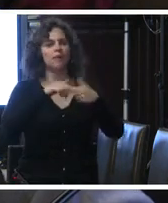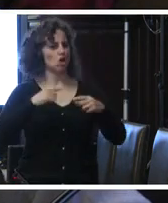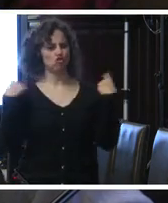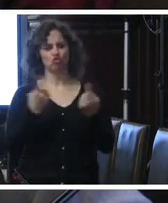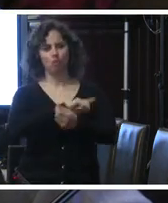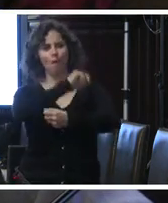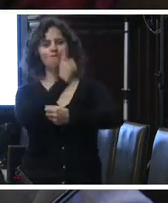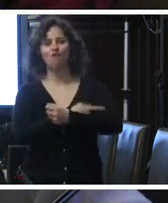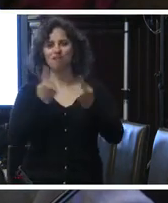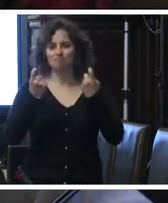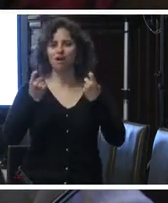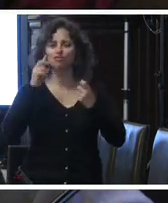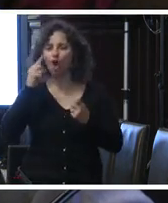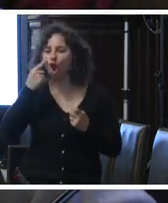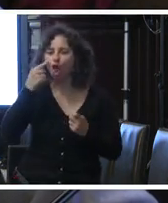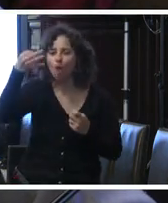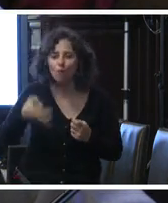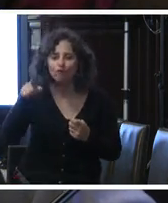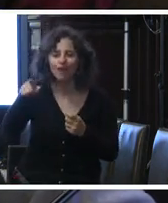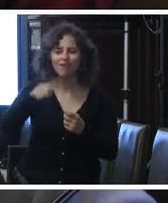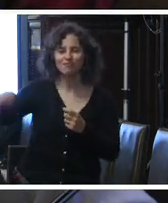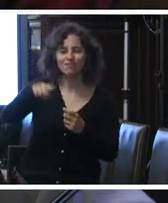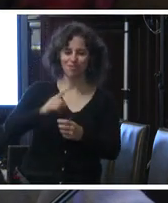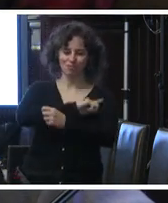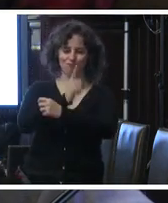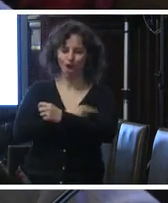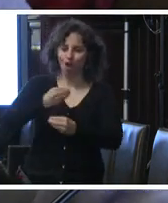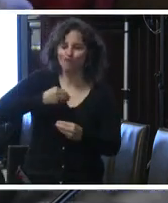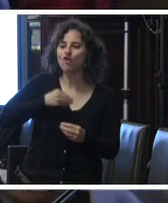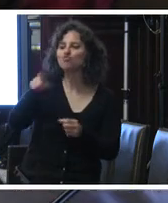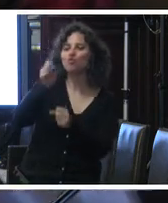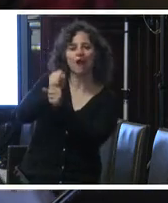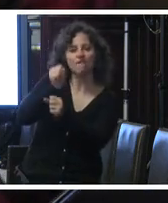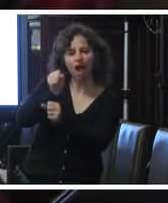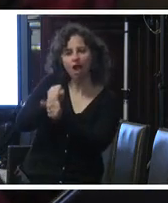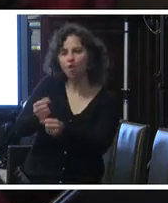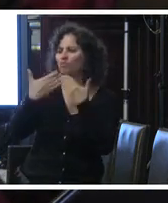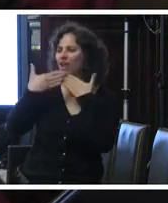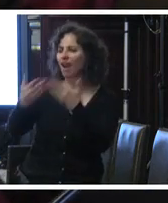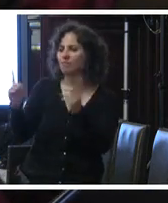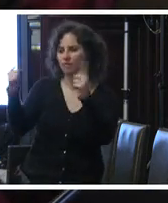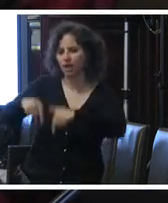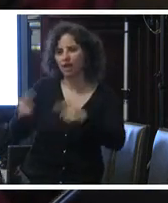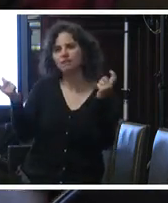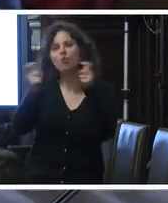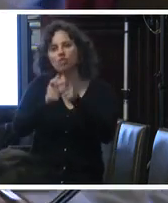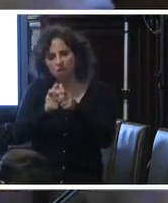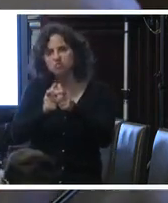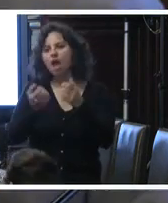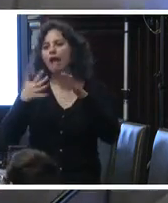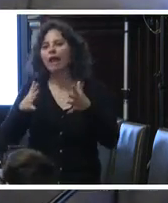all, and so we look forward to your work. Thank you very much for this hearing. This hearing is now at an end.